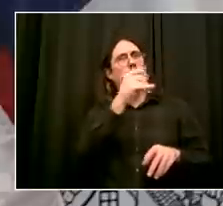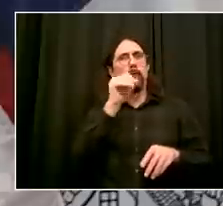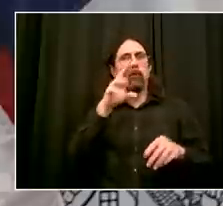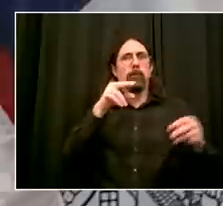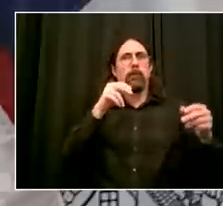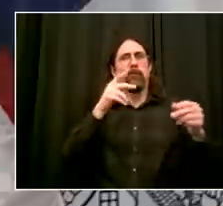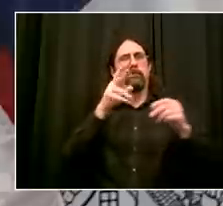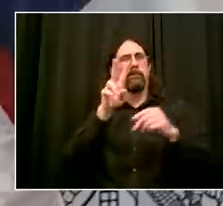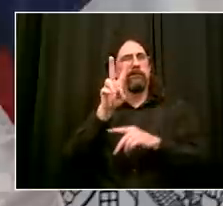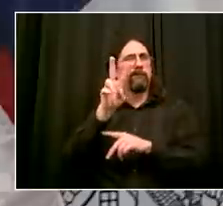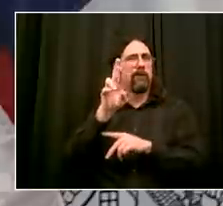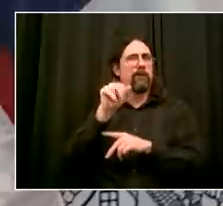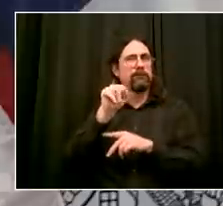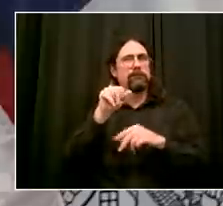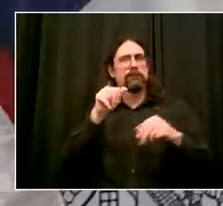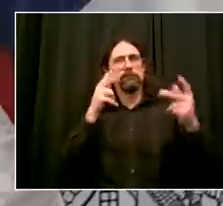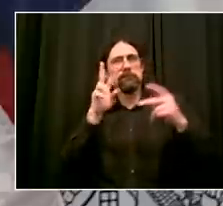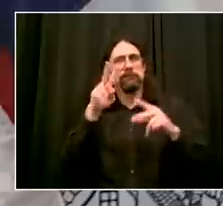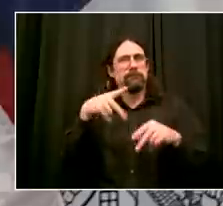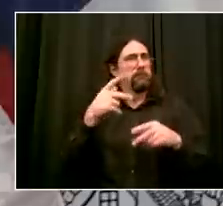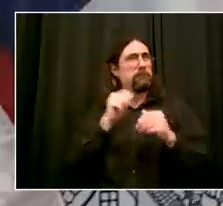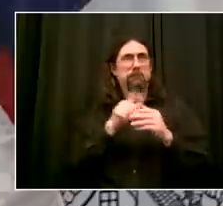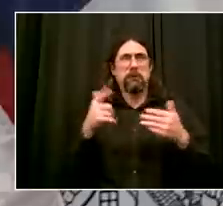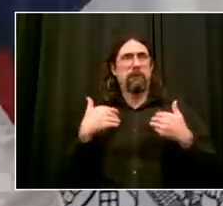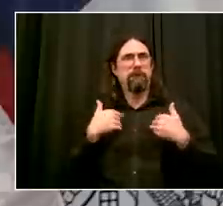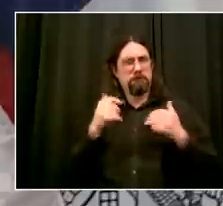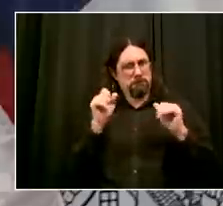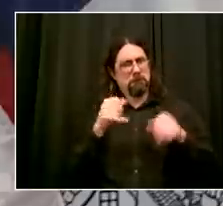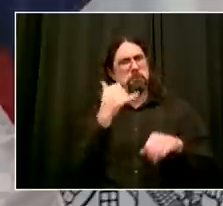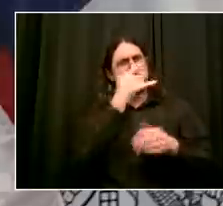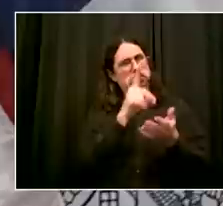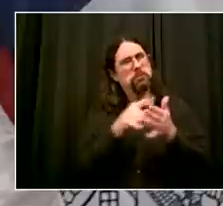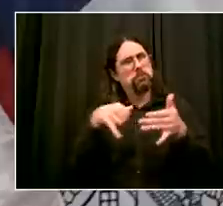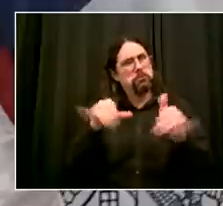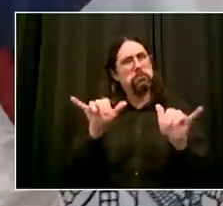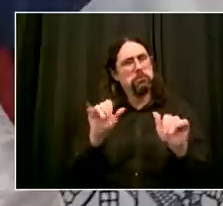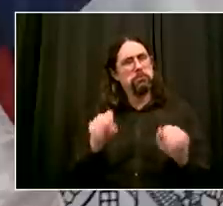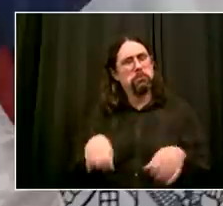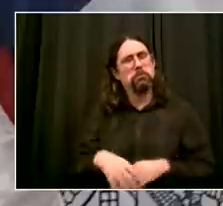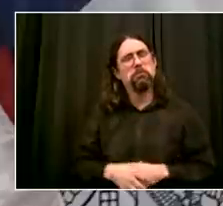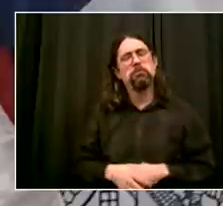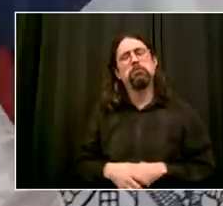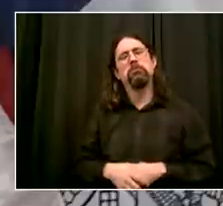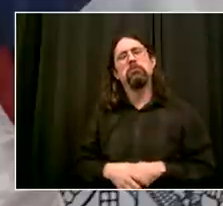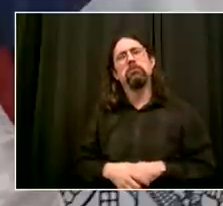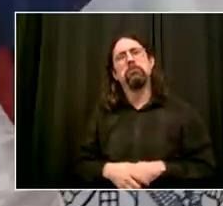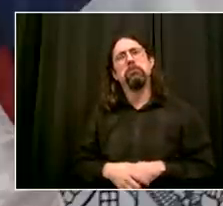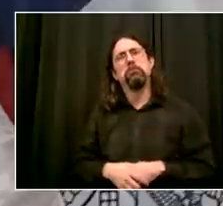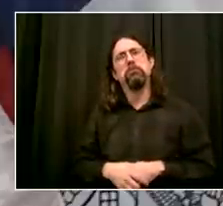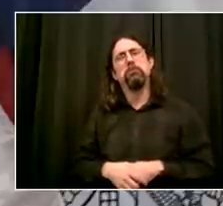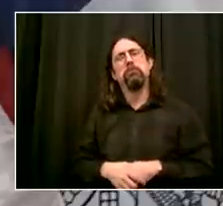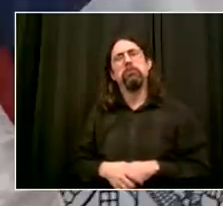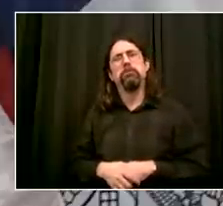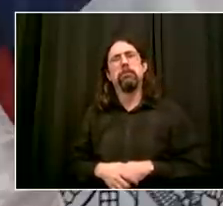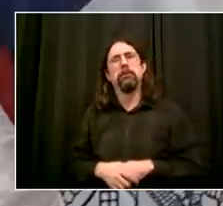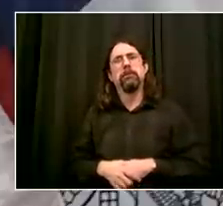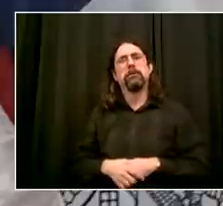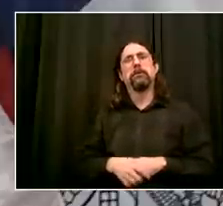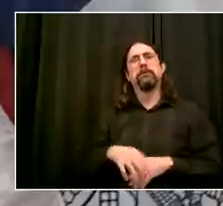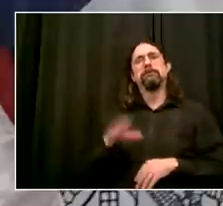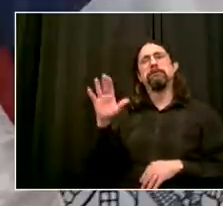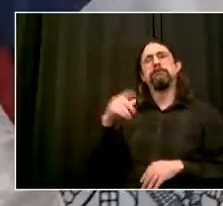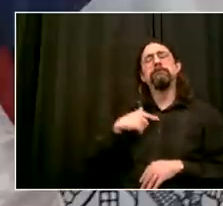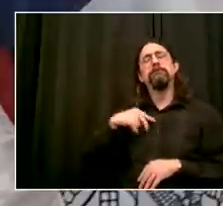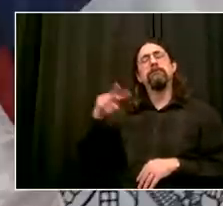or the demarcation of when there might be more orange zones or red zones or yellow